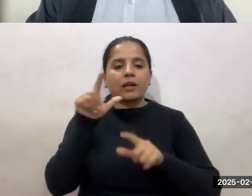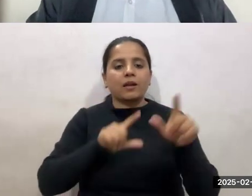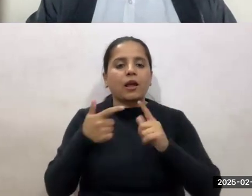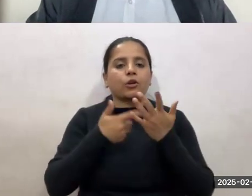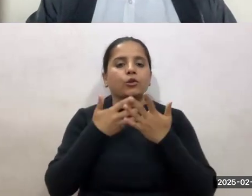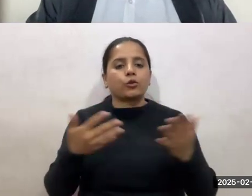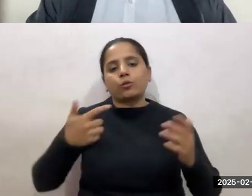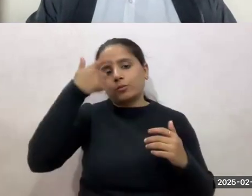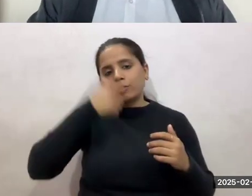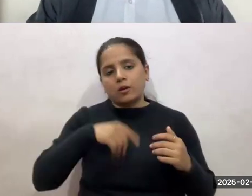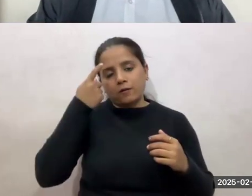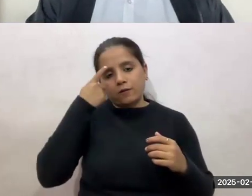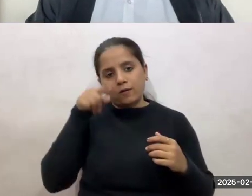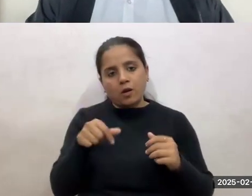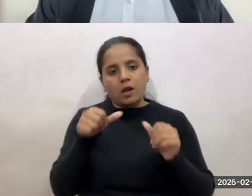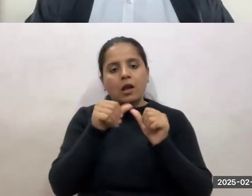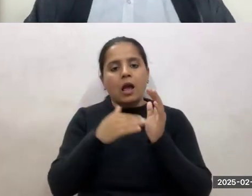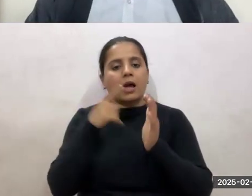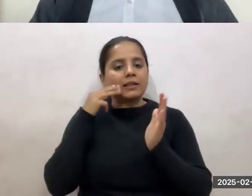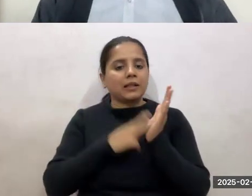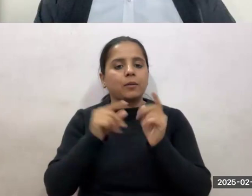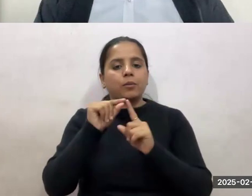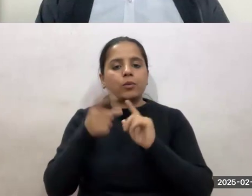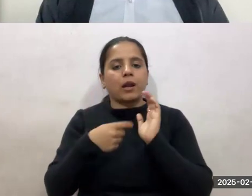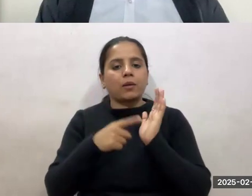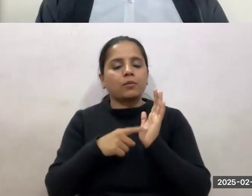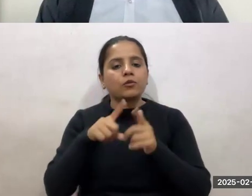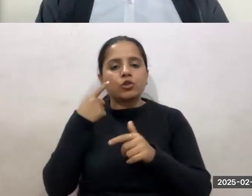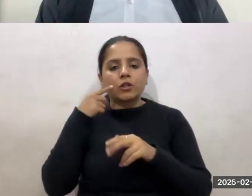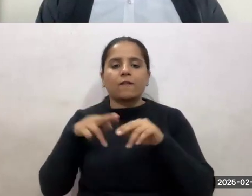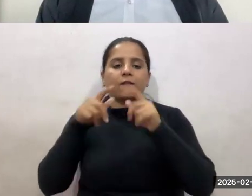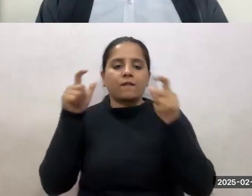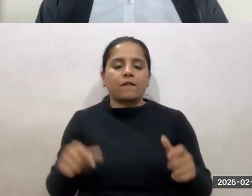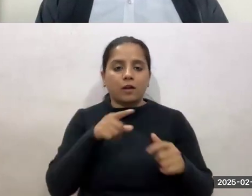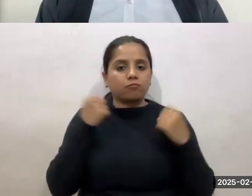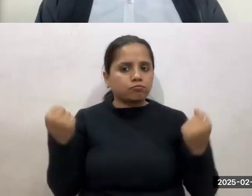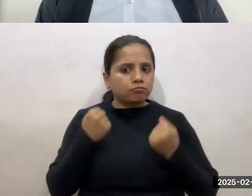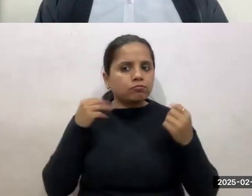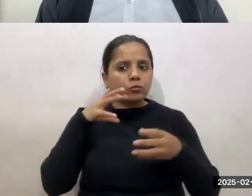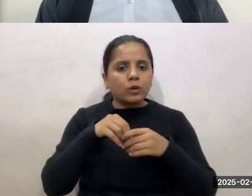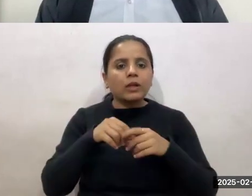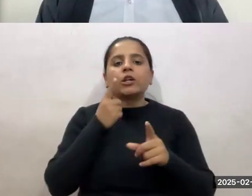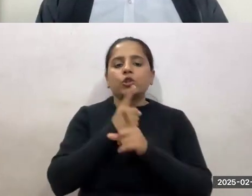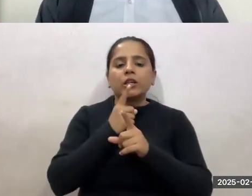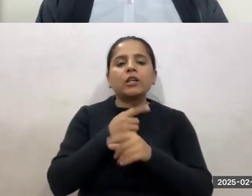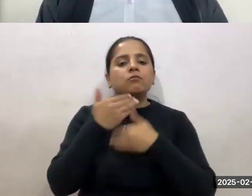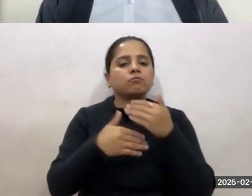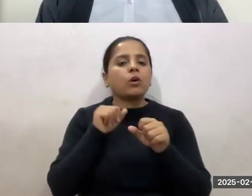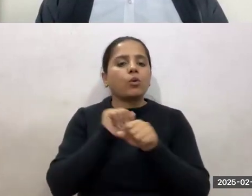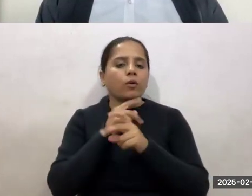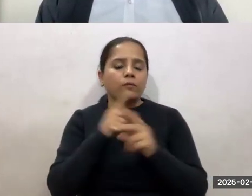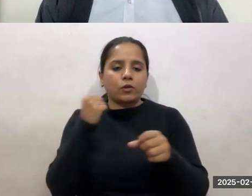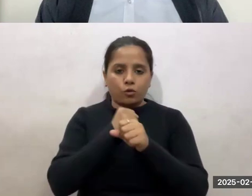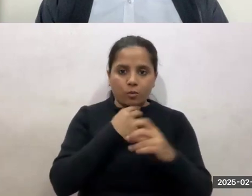resource person for the Azim Premji Foundation. He has been actively involved in various teacher development initiatives with government